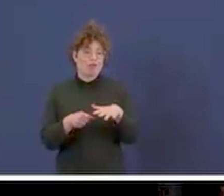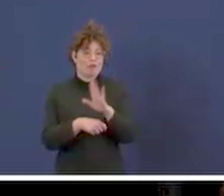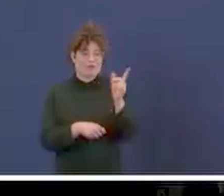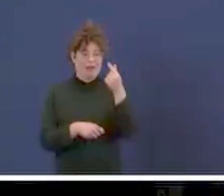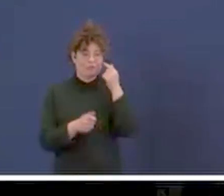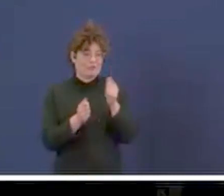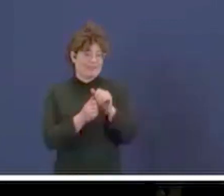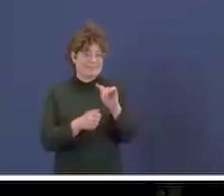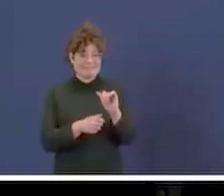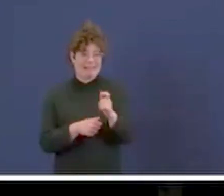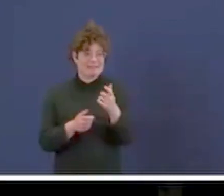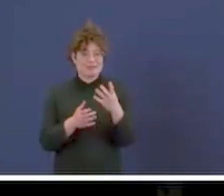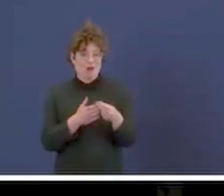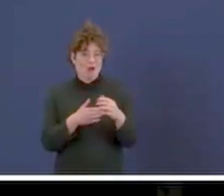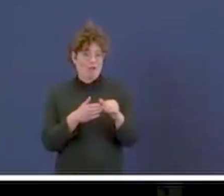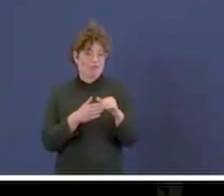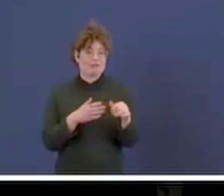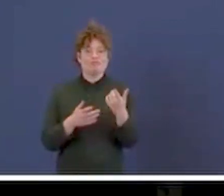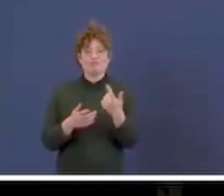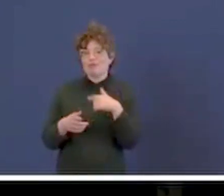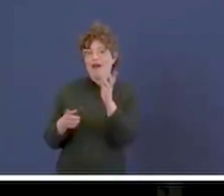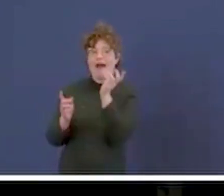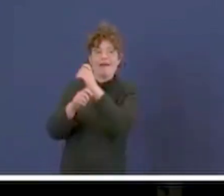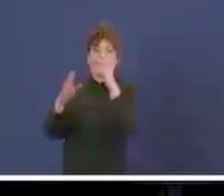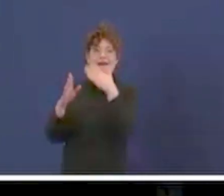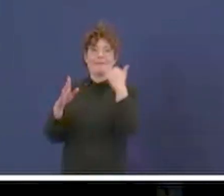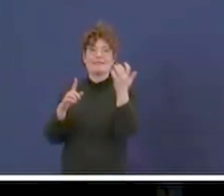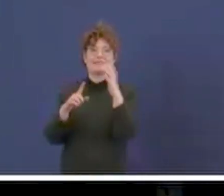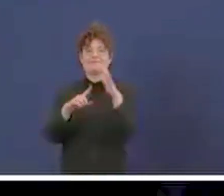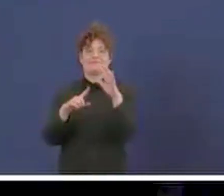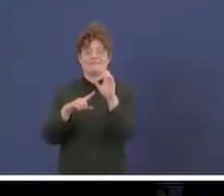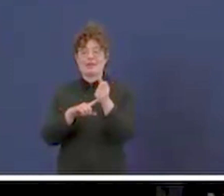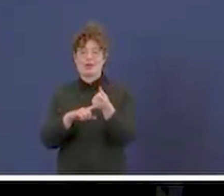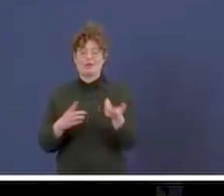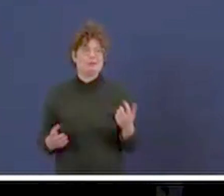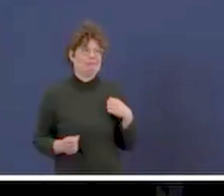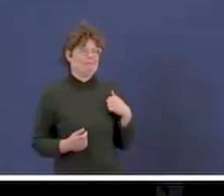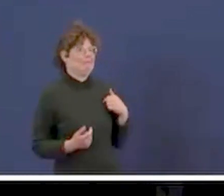social programs? What's your ideal scenario? Oh, let me think.